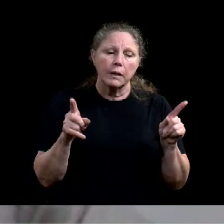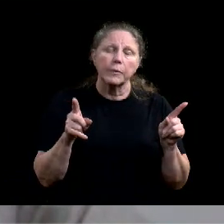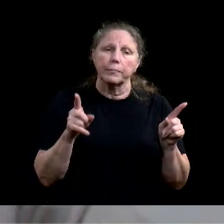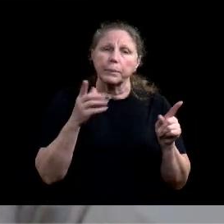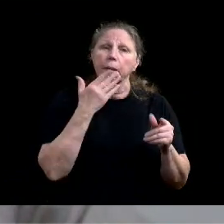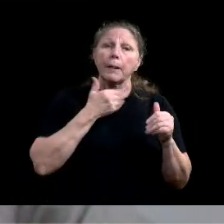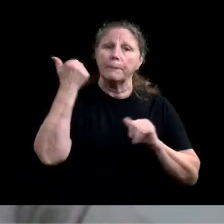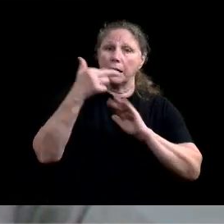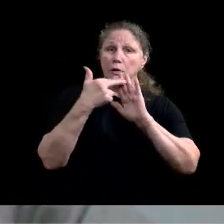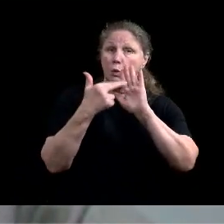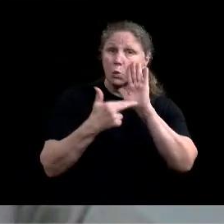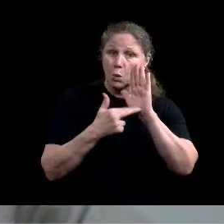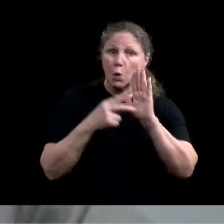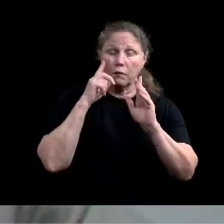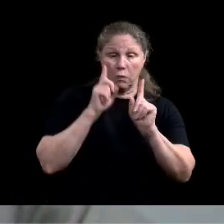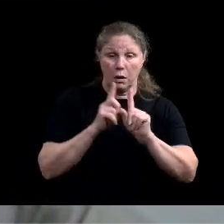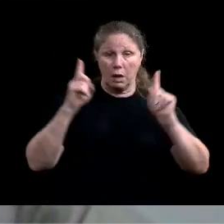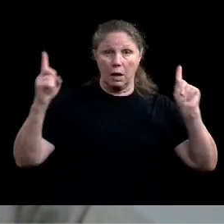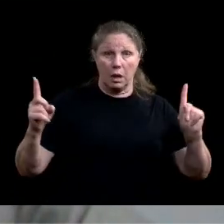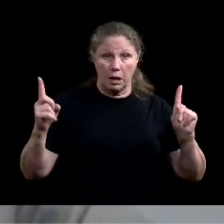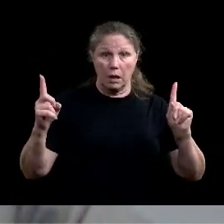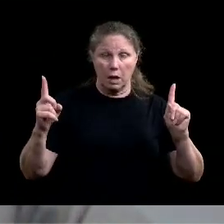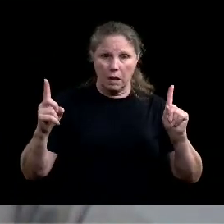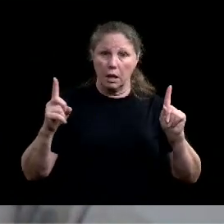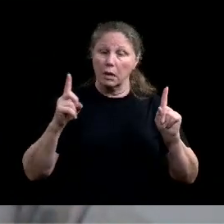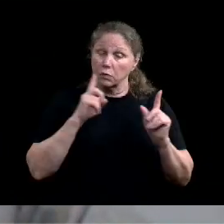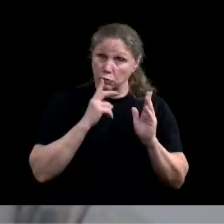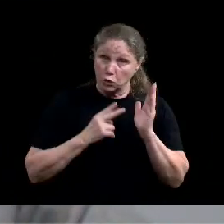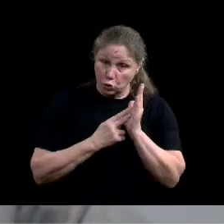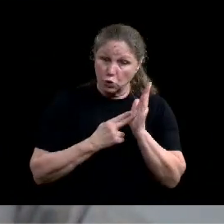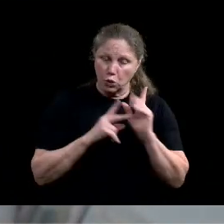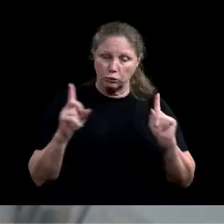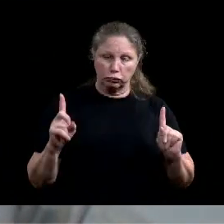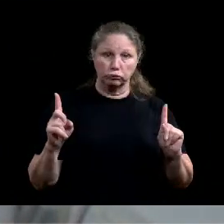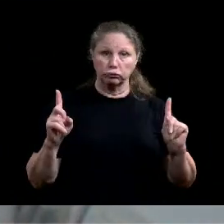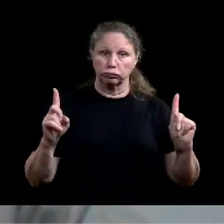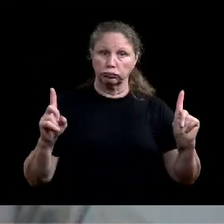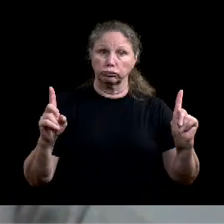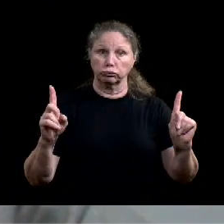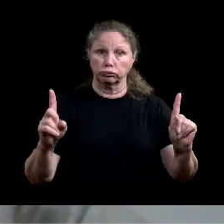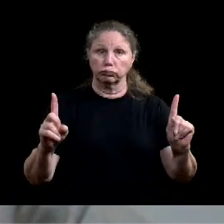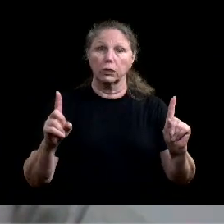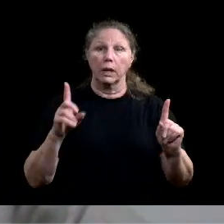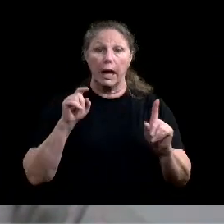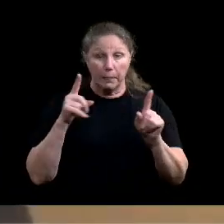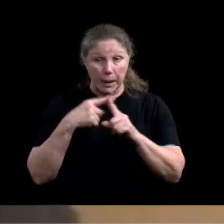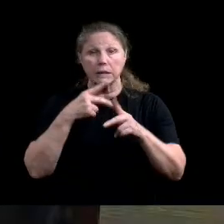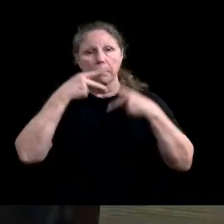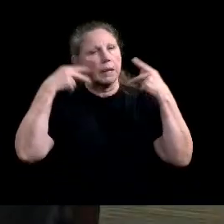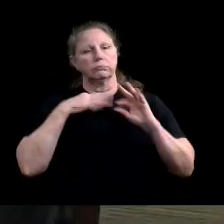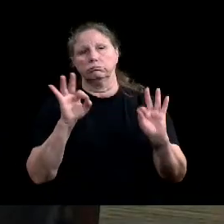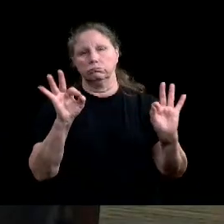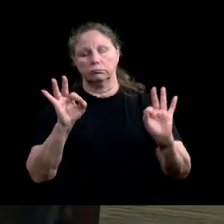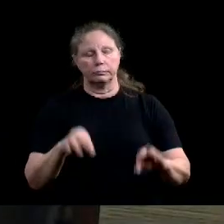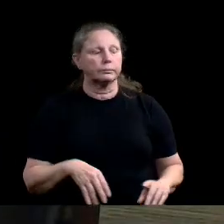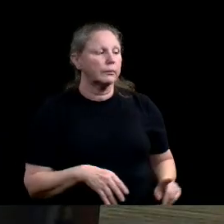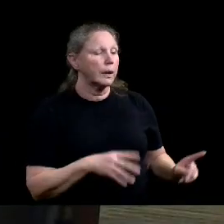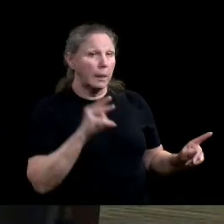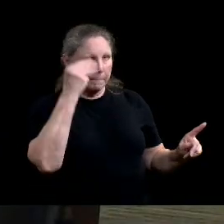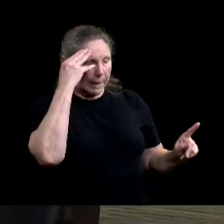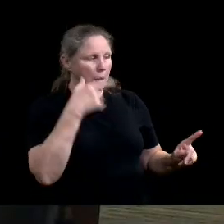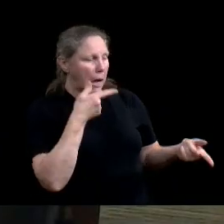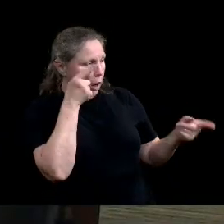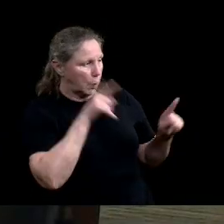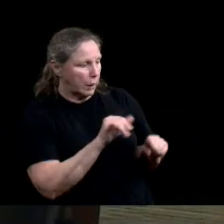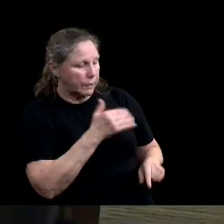sure, even more so than what the mask is. Okay. Yeah, I agree with that, Judge. Thank you. Okay. After